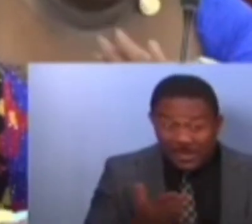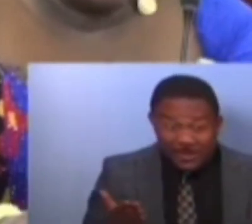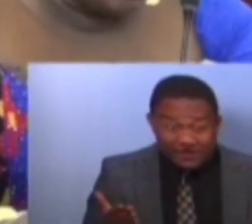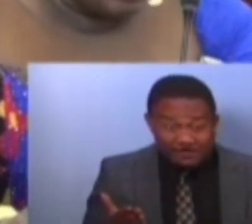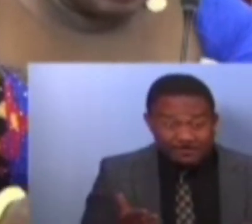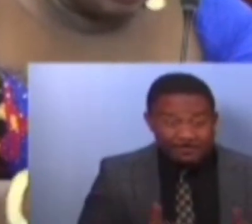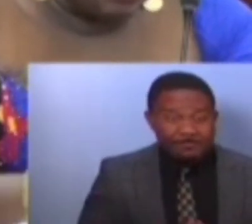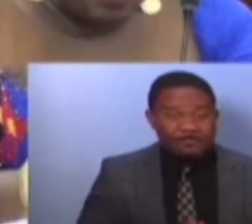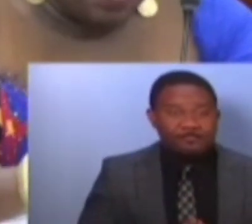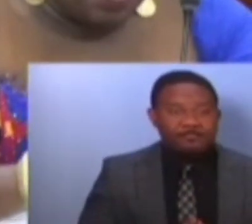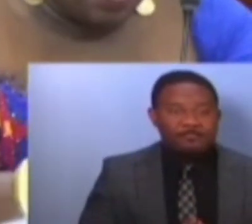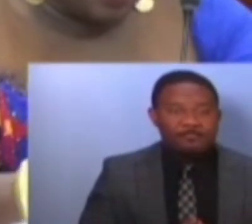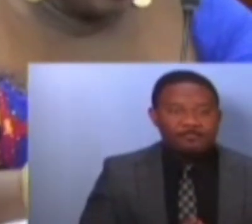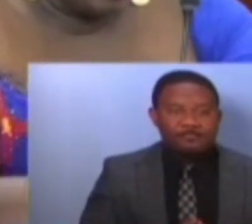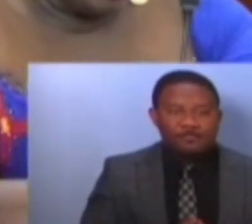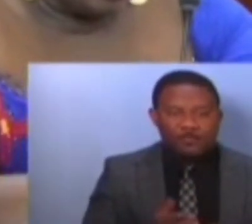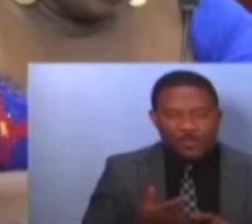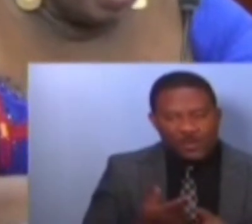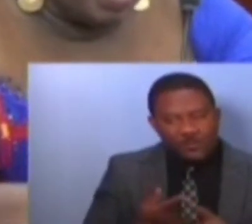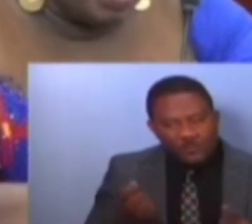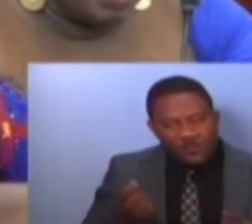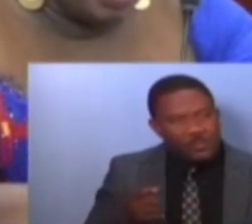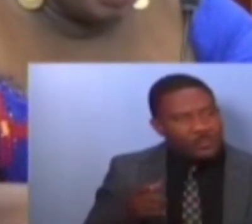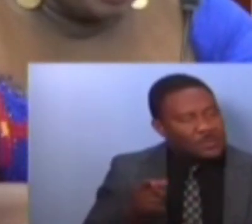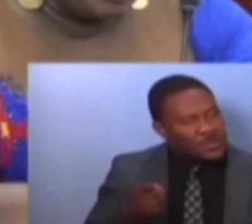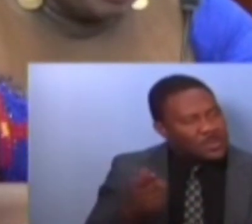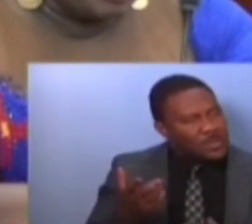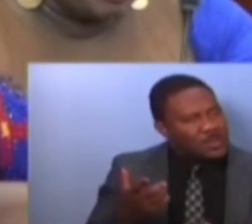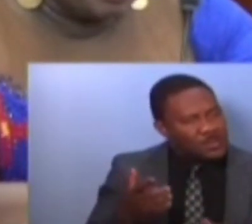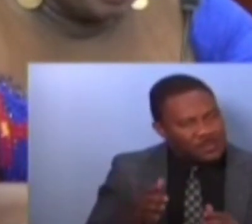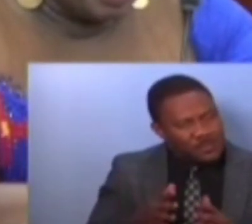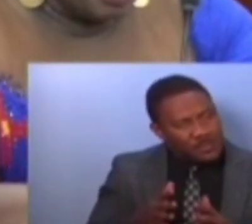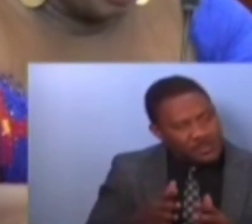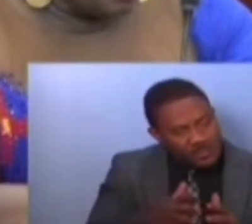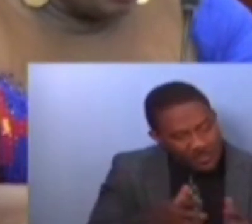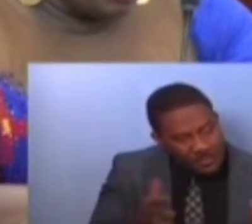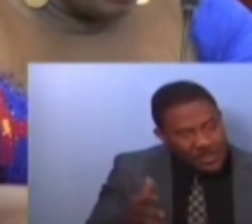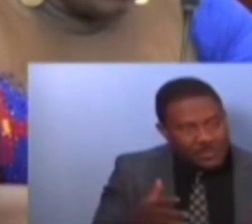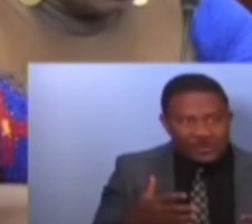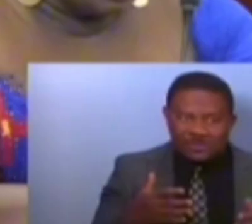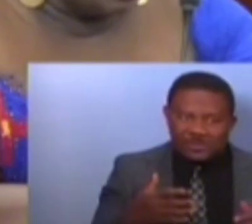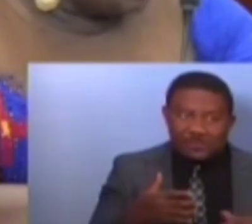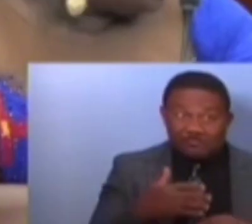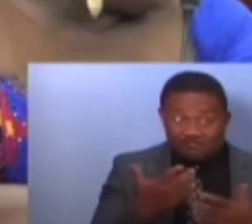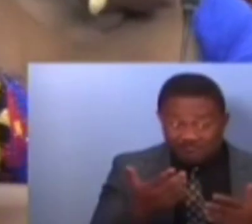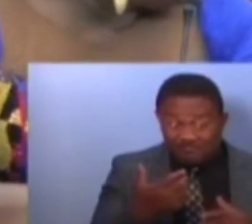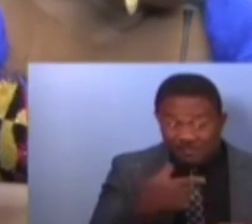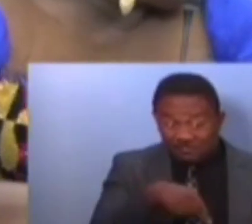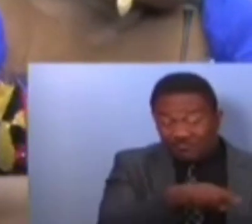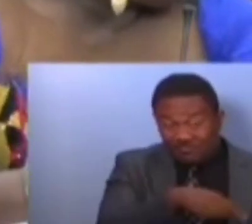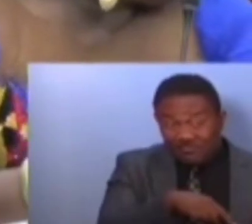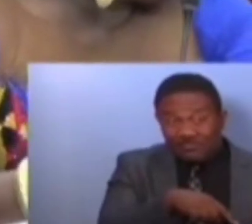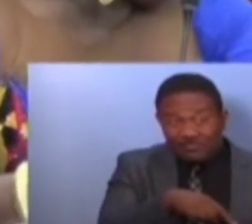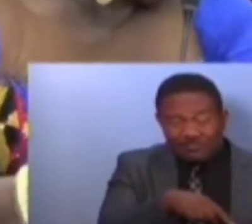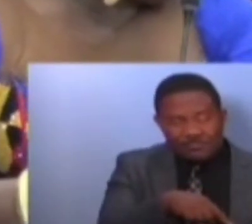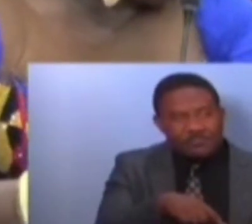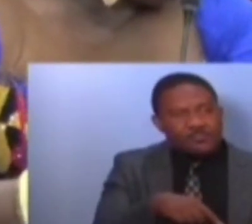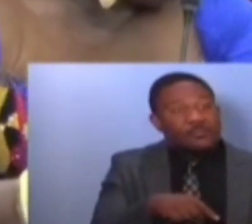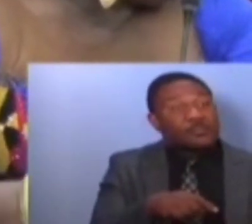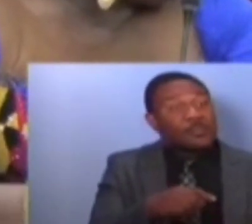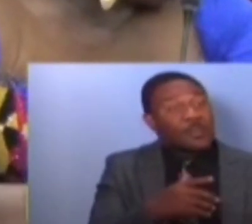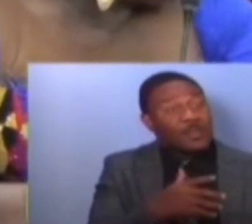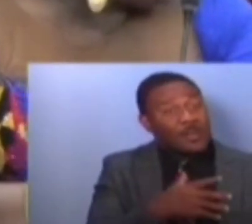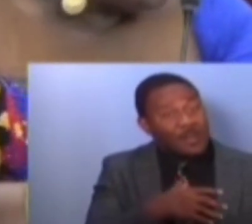consultation from the majority side in this matter, and in view of the fact that, Mr. Speaker,